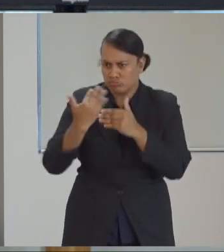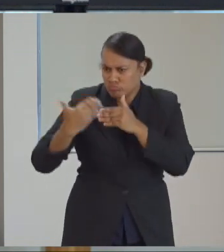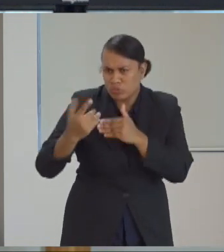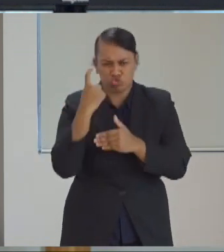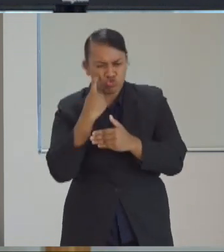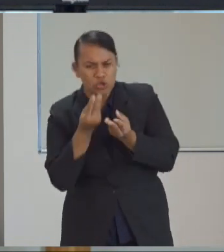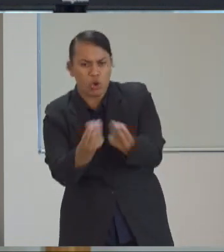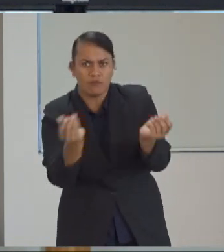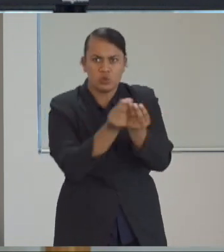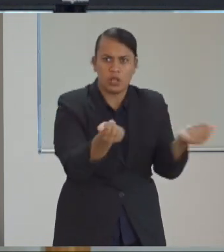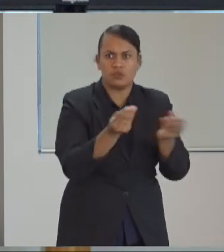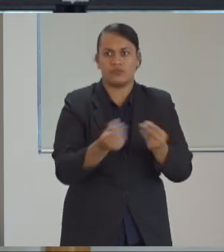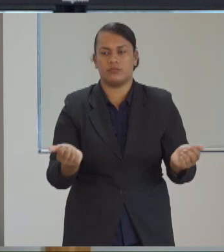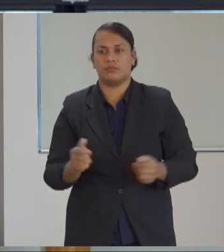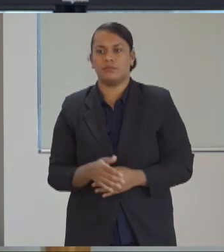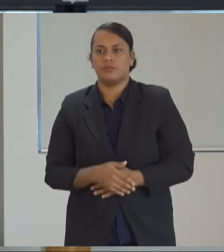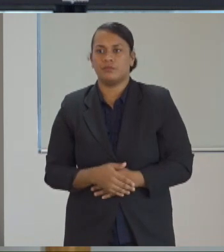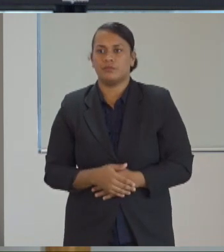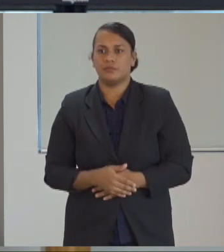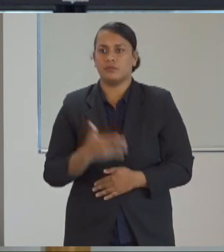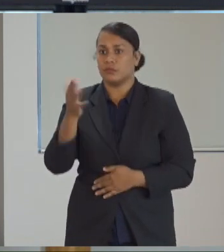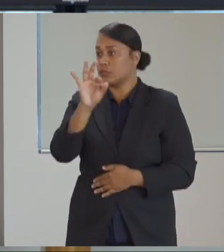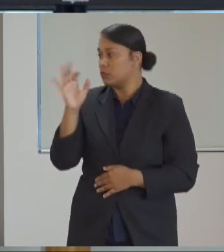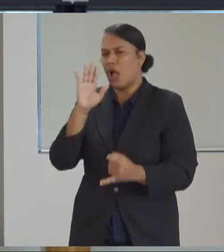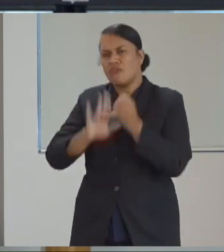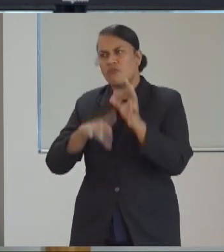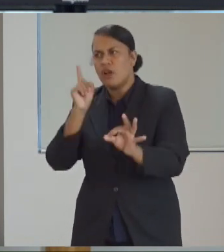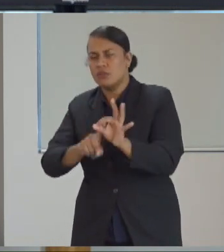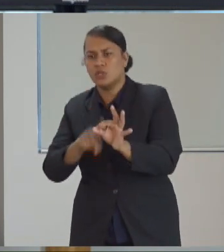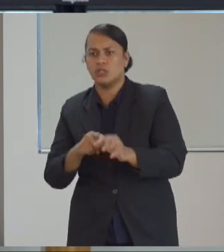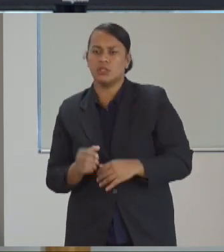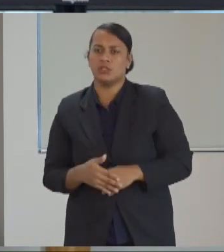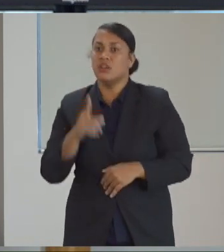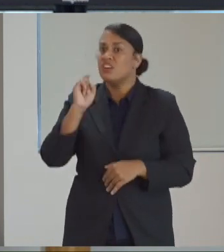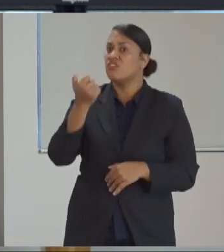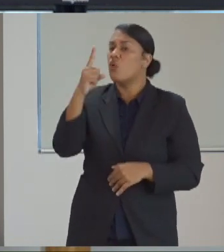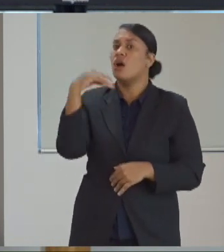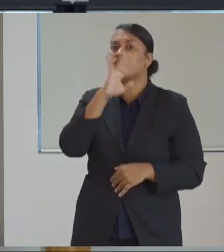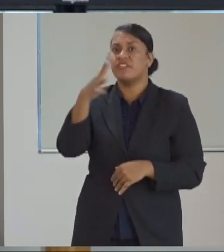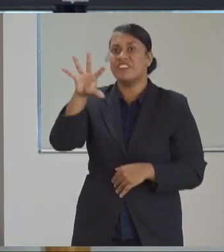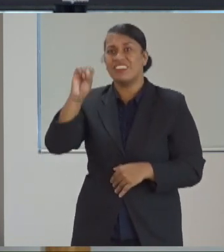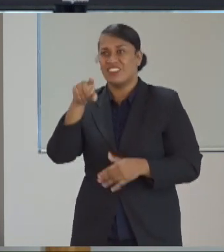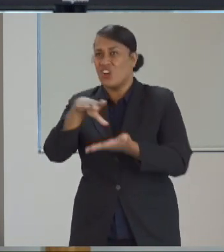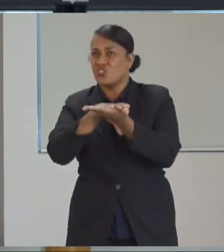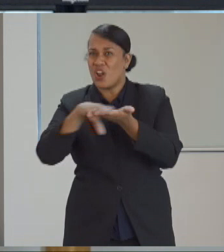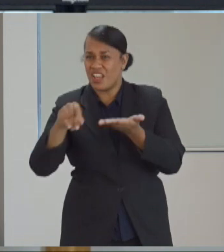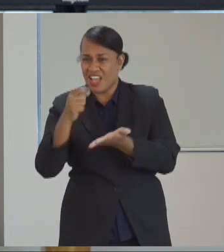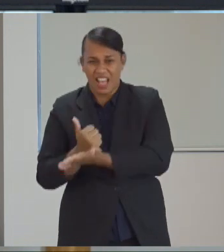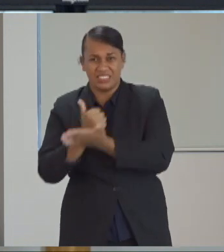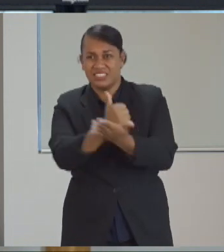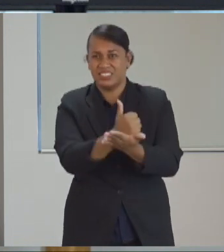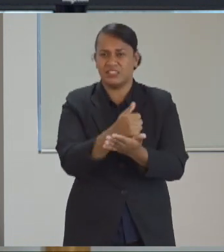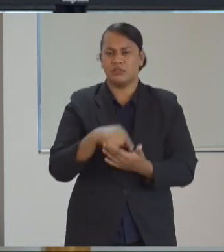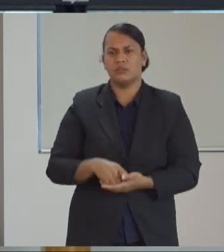in place. And just lastly from my side, in relation to the $150 assistance, there's a lot of people